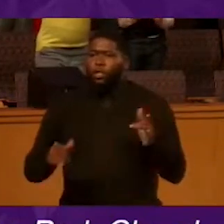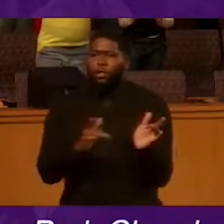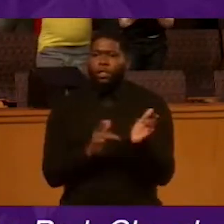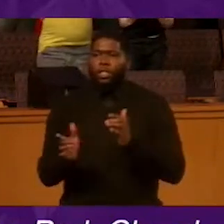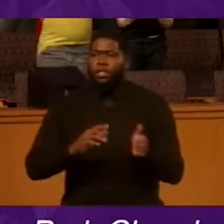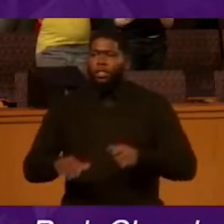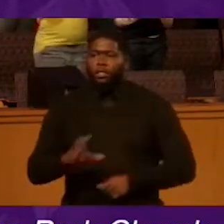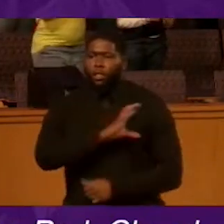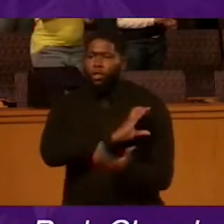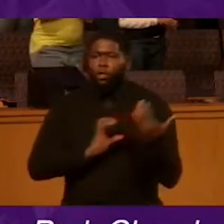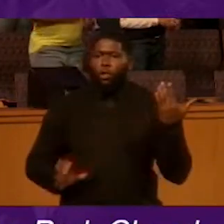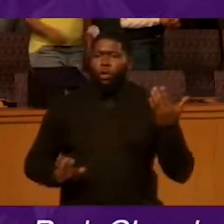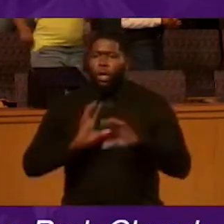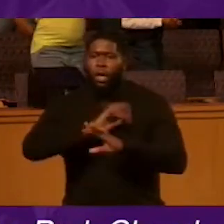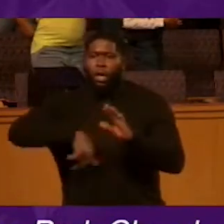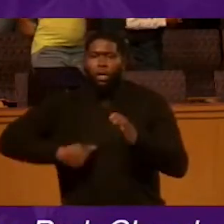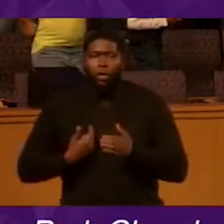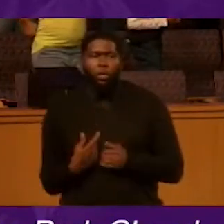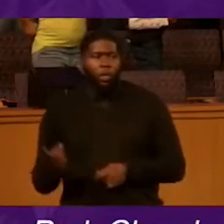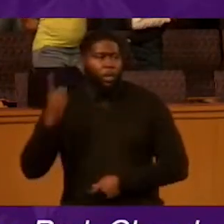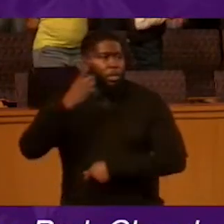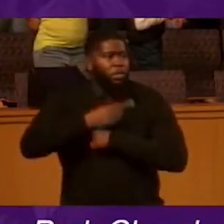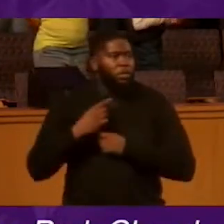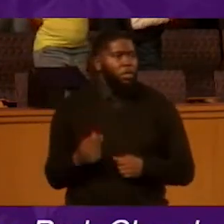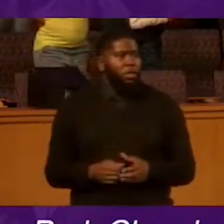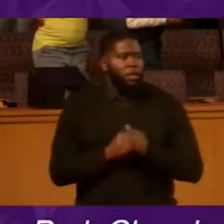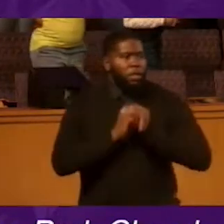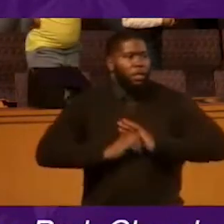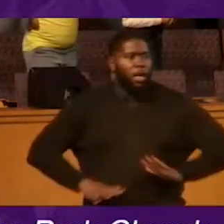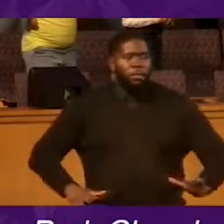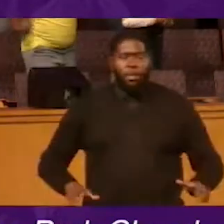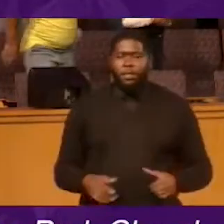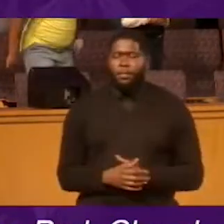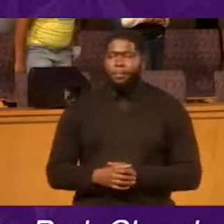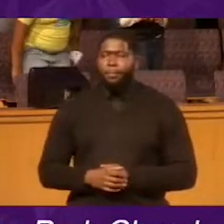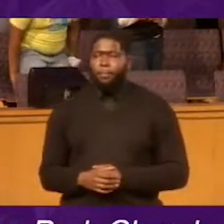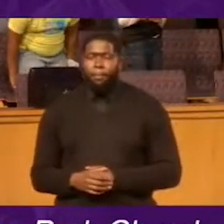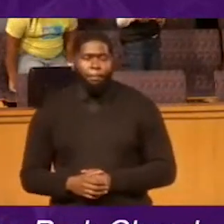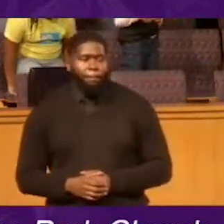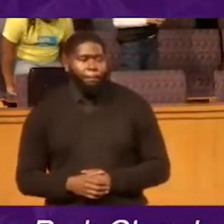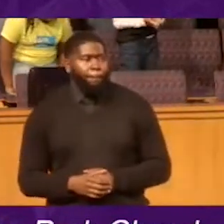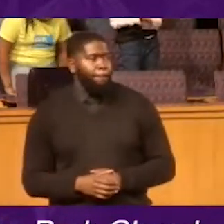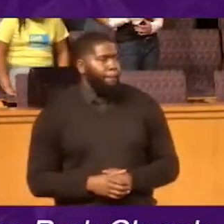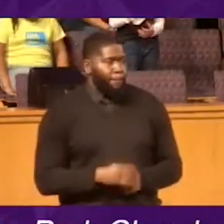Jesus Christ in all that we do. God bless you.